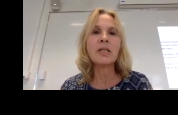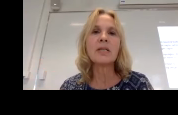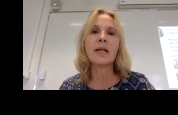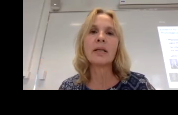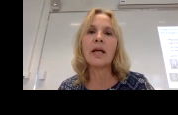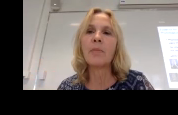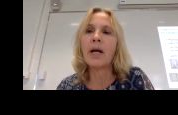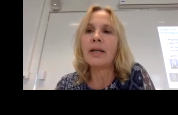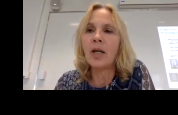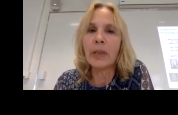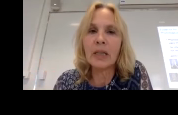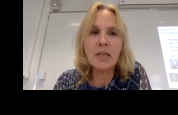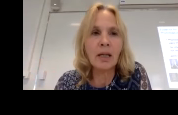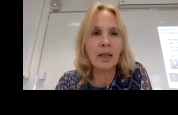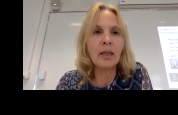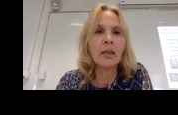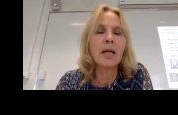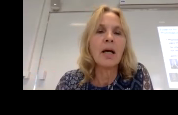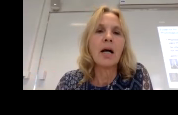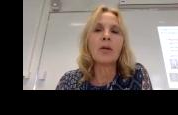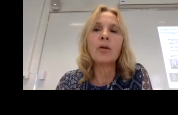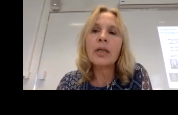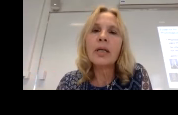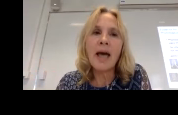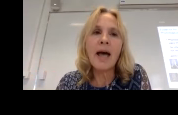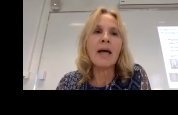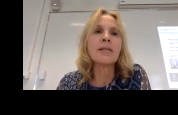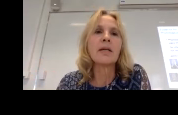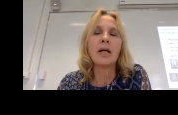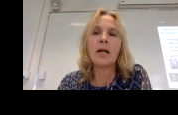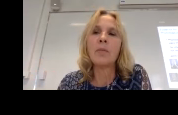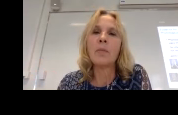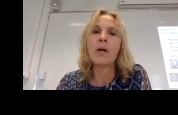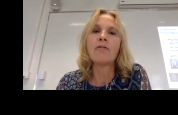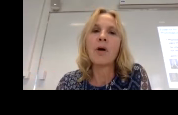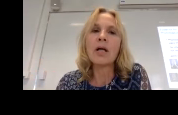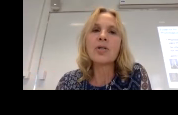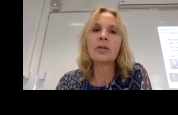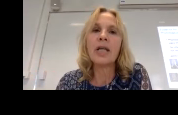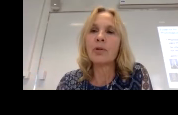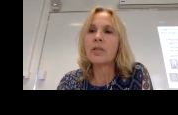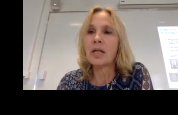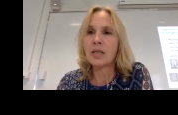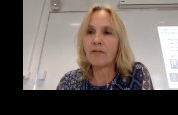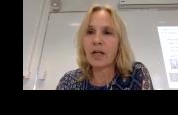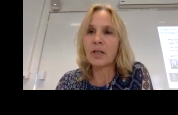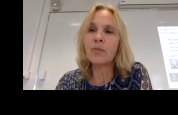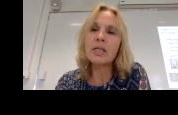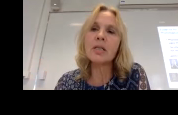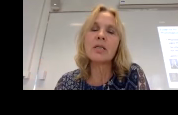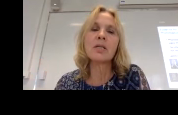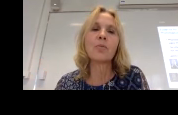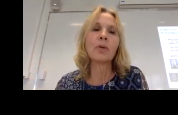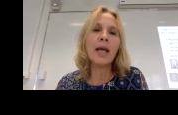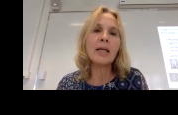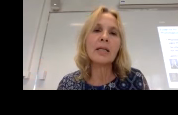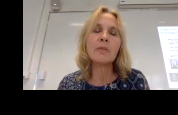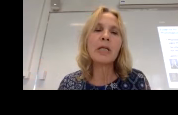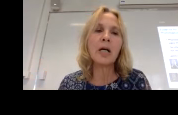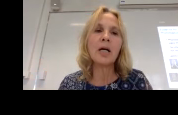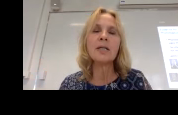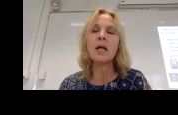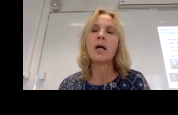And this is the study led by Naomi Caselli, looking at phonological neighborhood density effects. And the reason this is